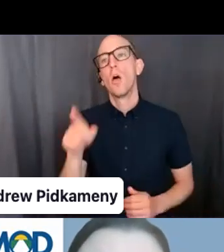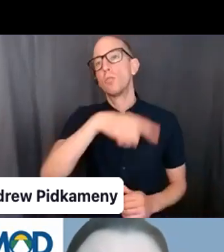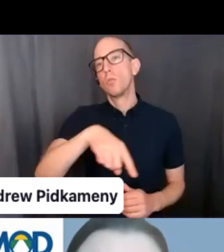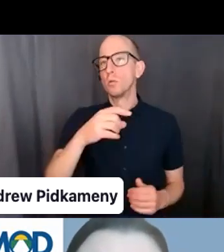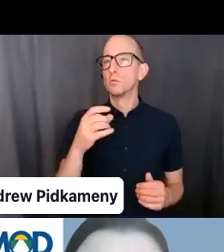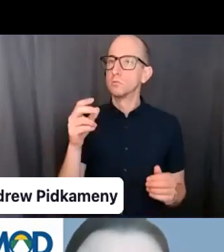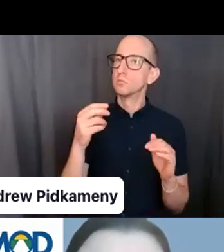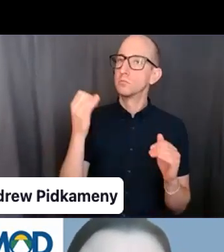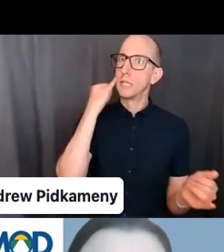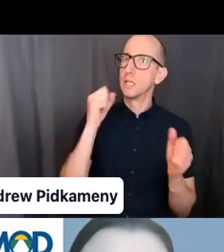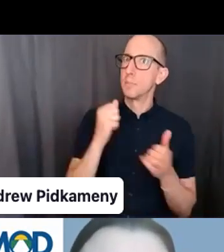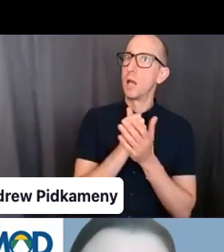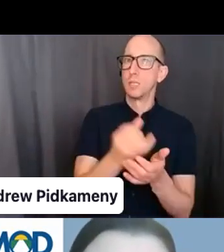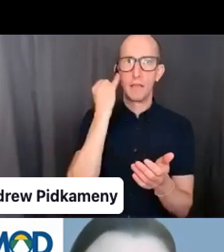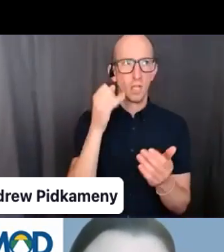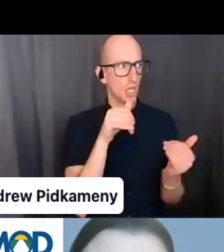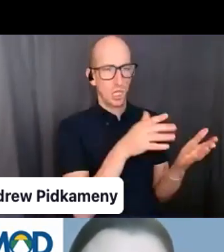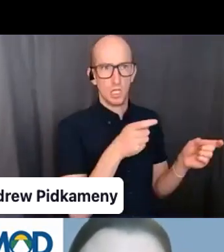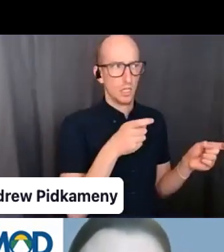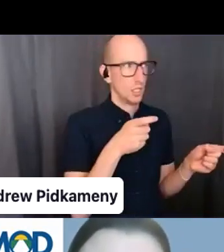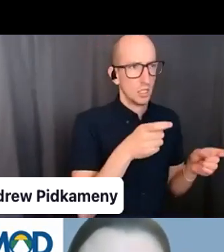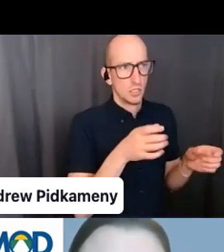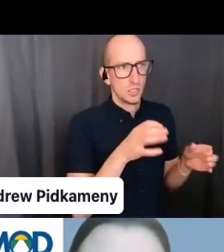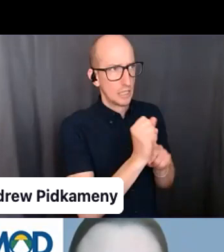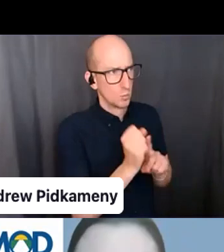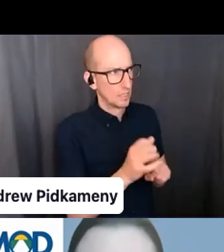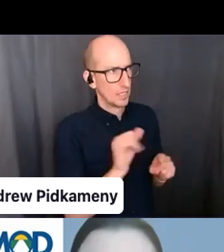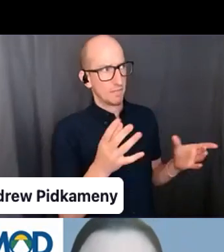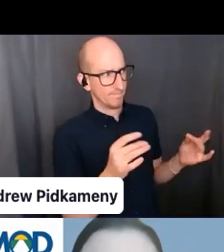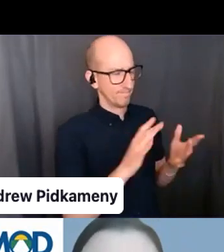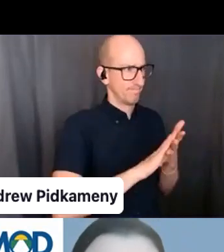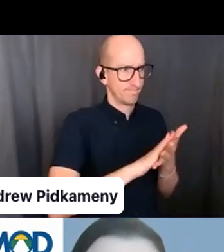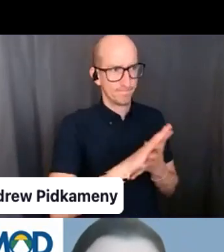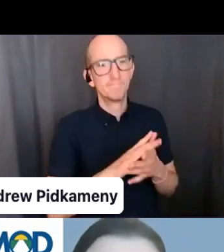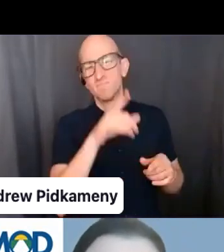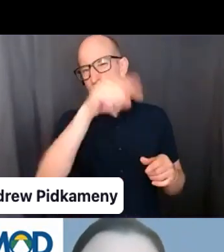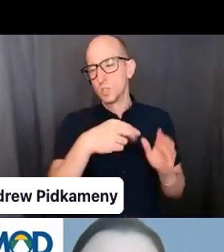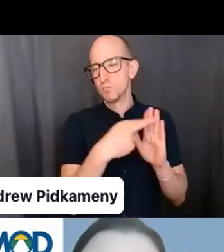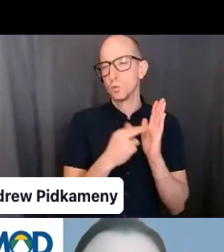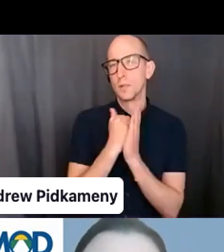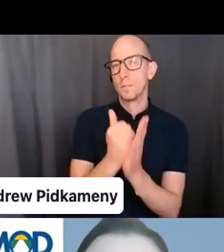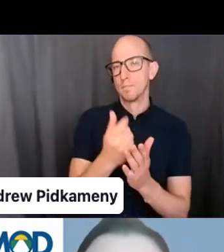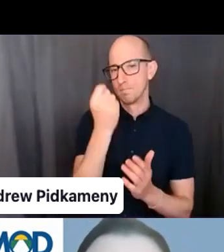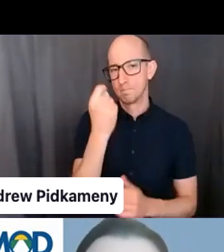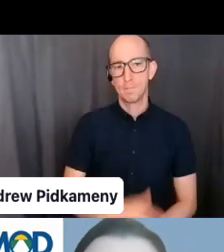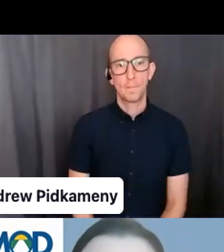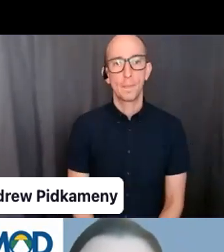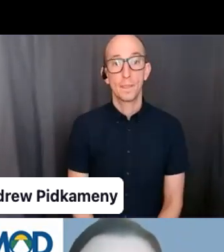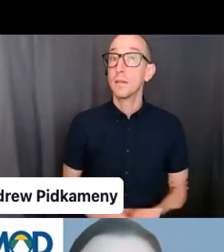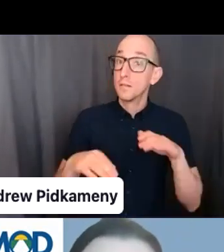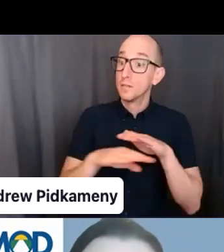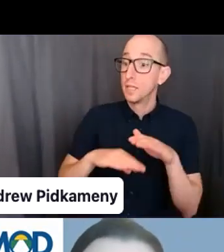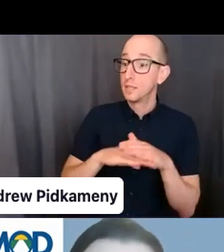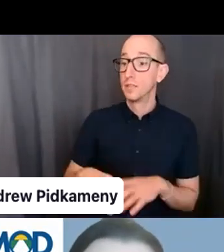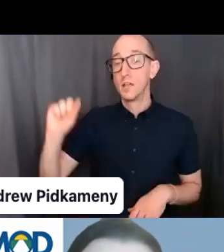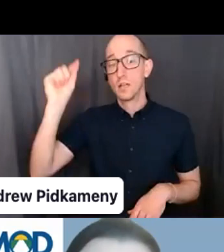guide you when you're faced with a situation that there isn't specific guidance on. So the baseline is that government and businesses must